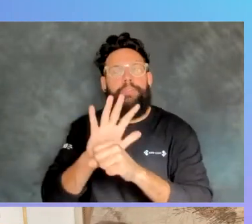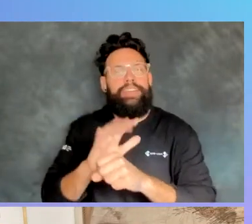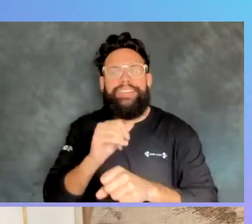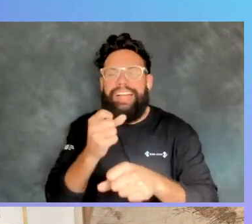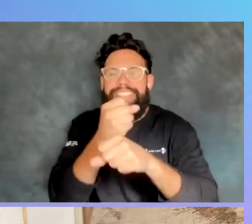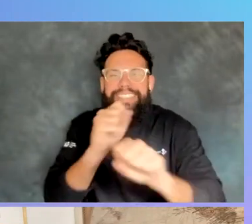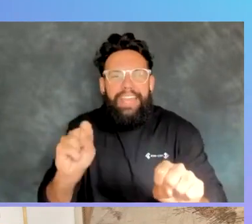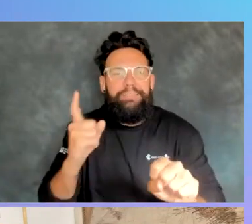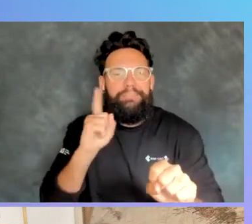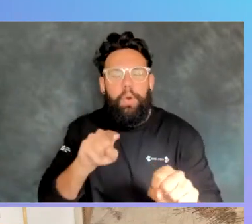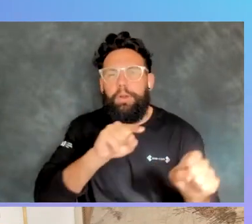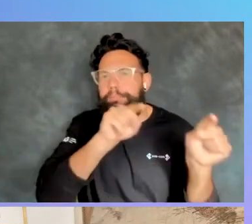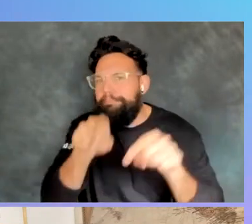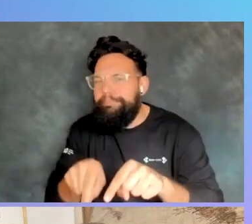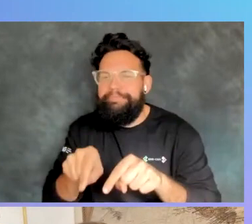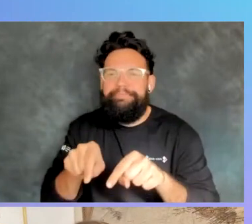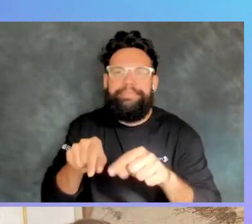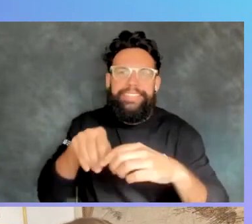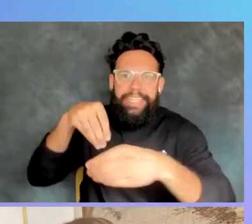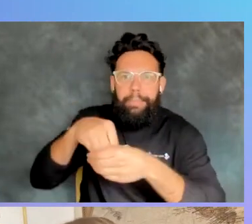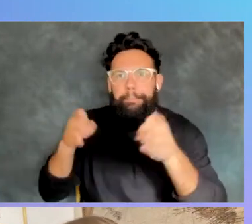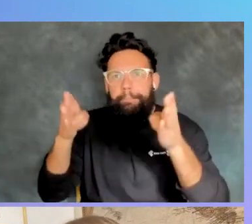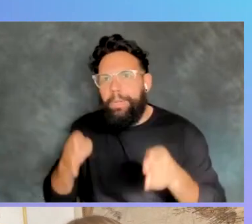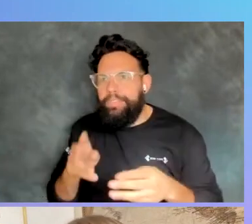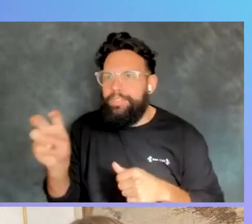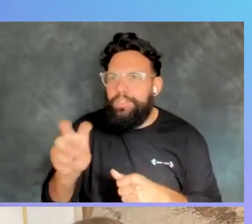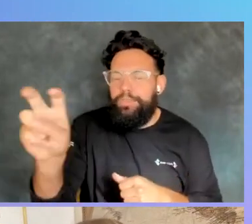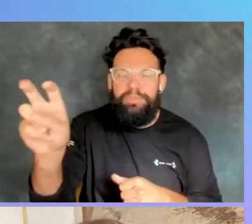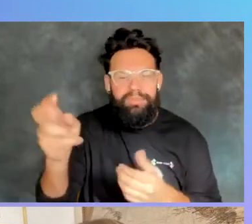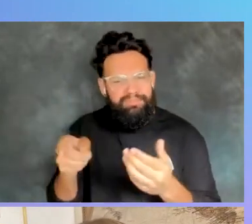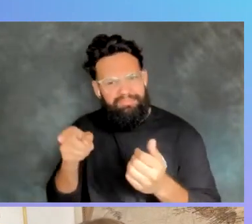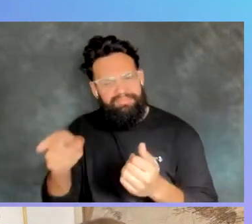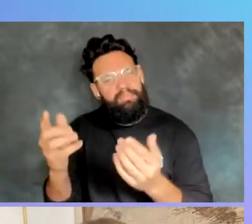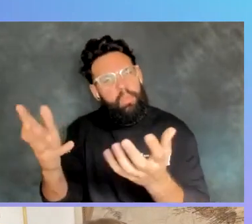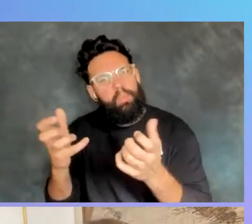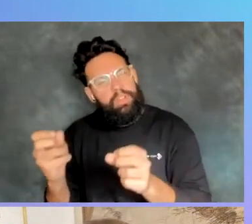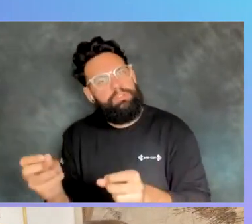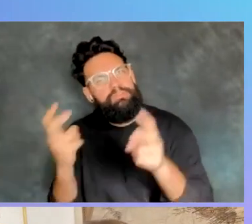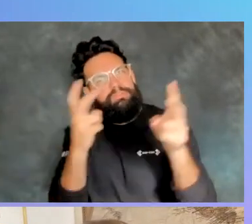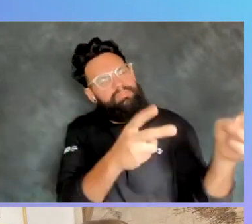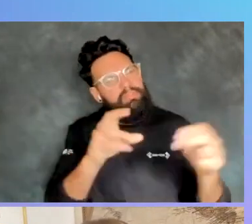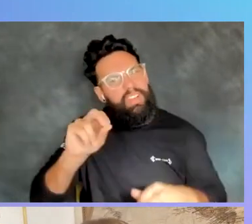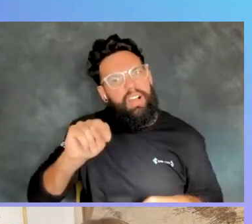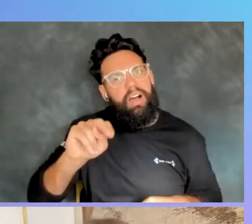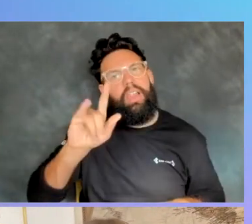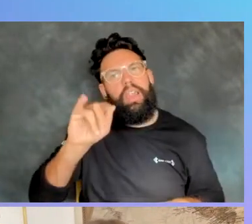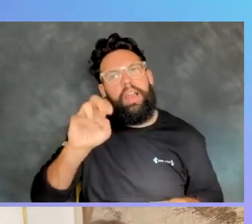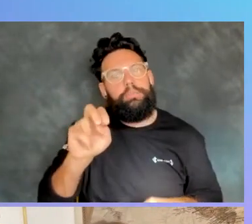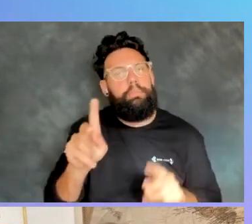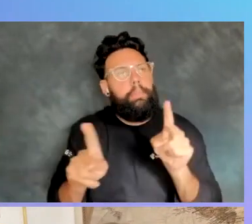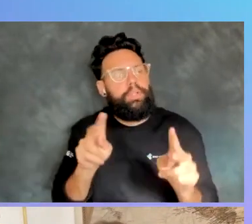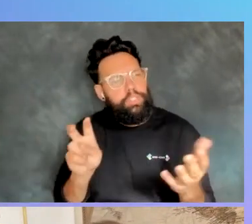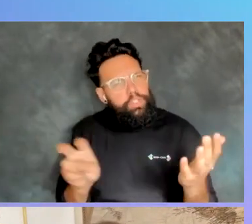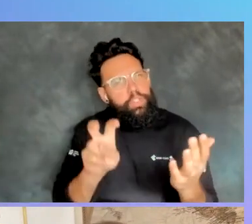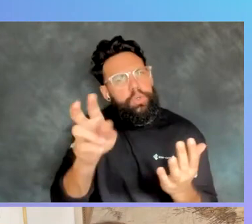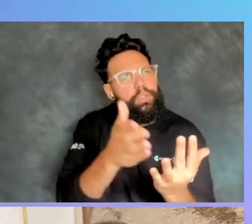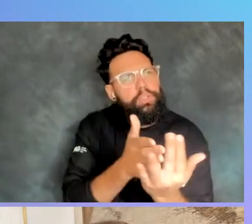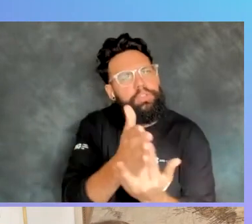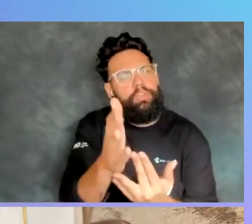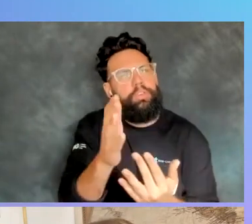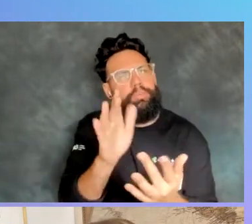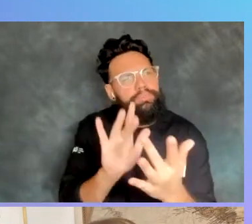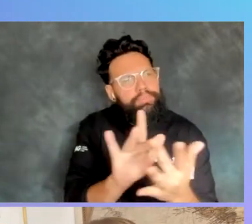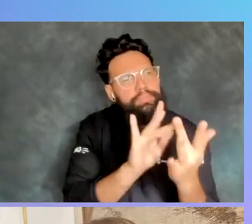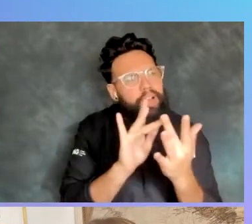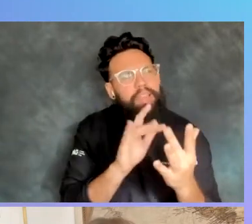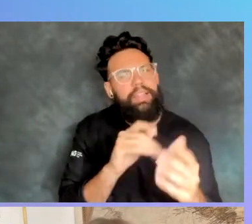so they wanted to move a lot of their content online so people could access it from their personal mobile devices. And there were 2 main